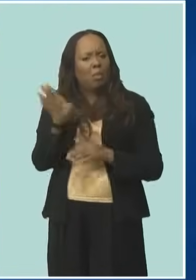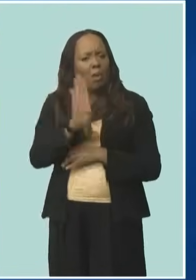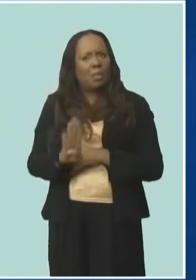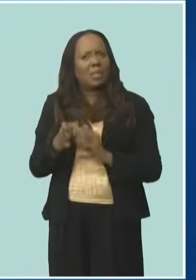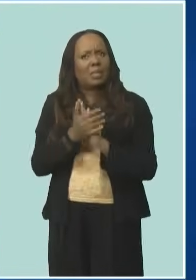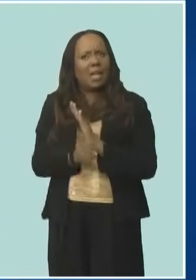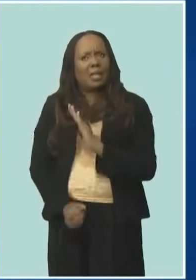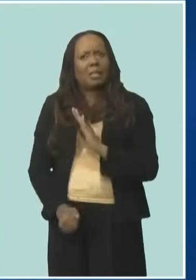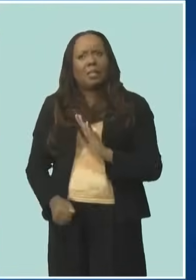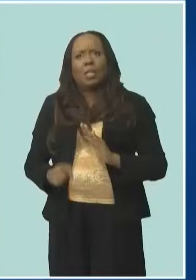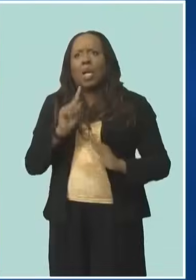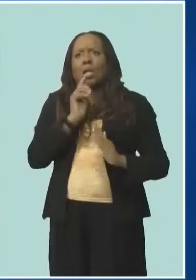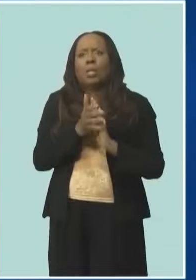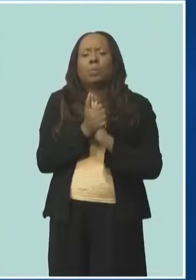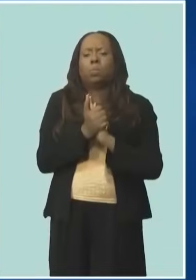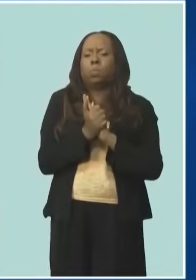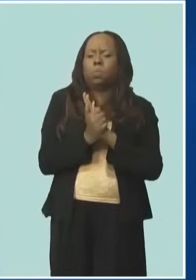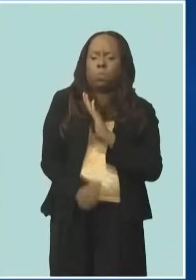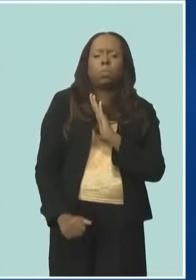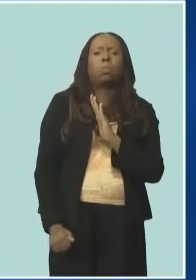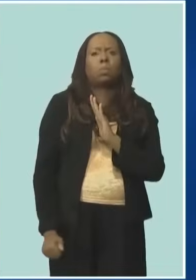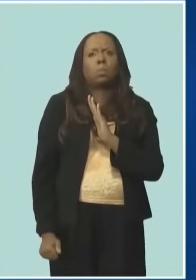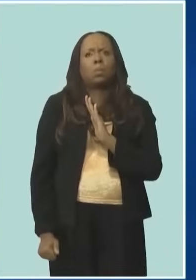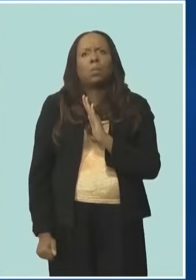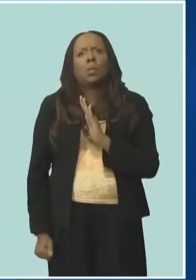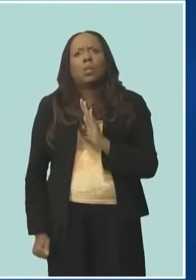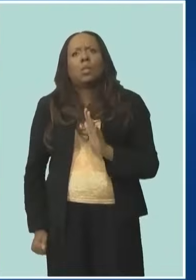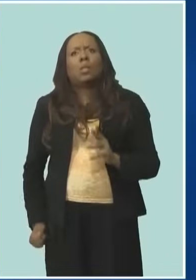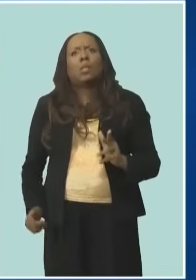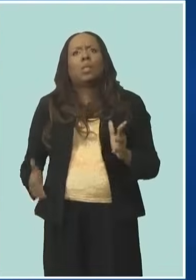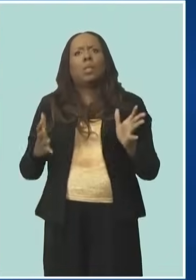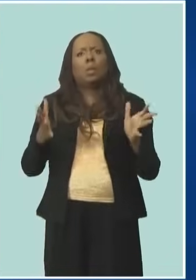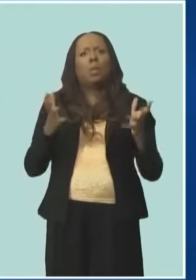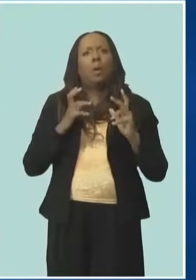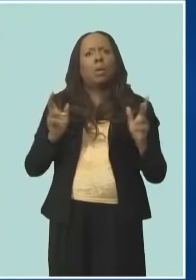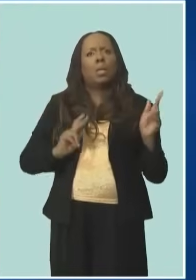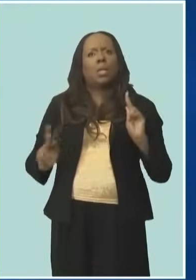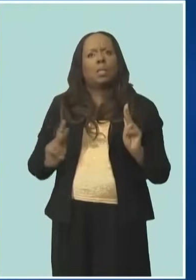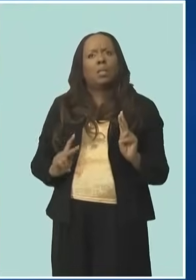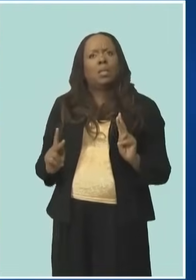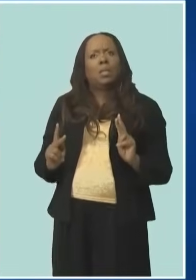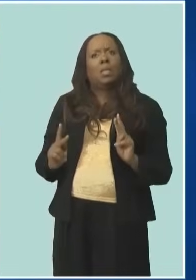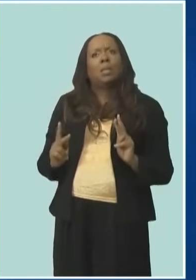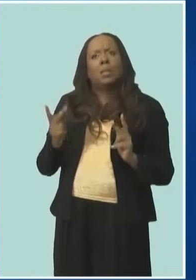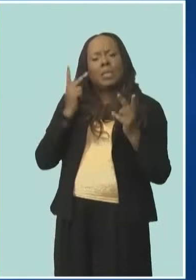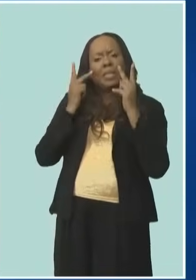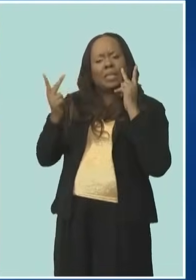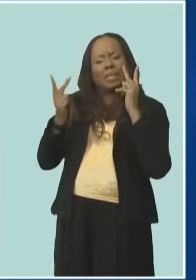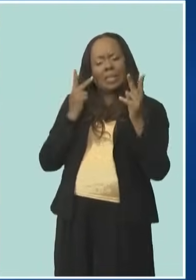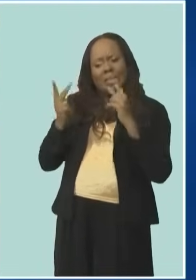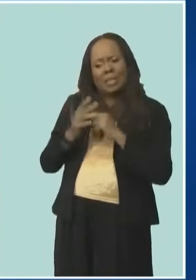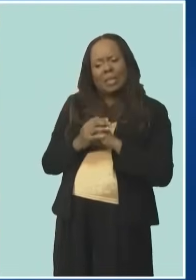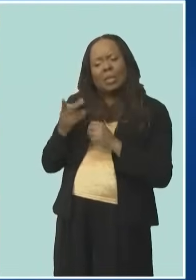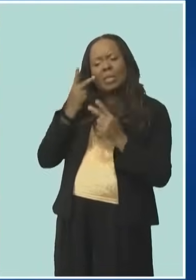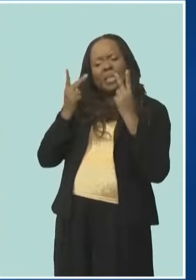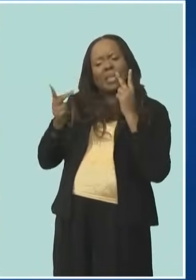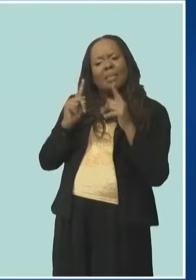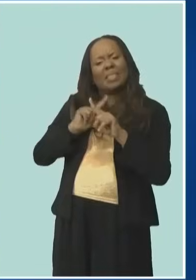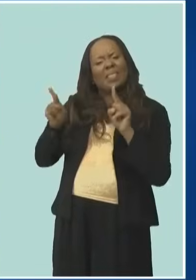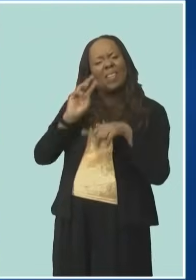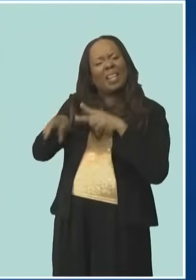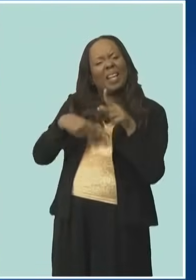like endless talent, and especially to come back and show people that we think we're familiar with, but then you see them in a different